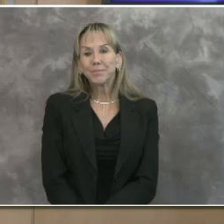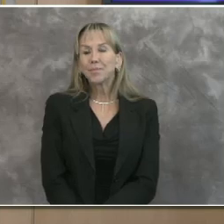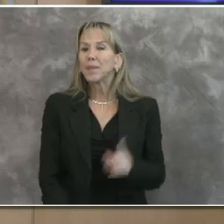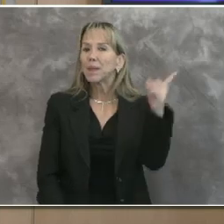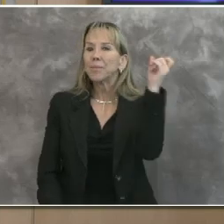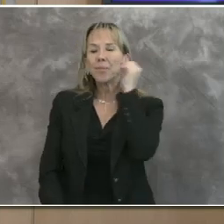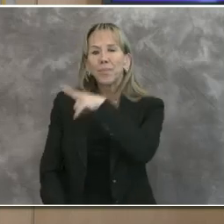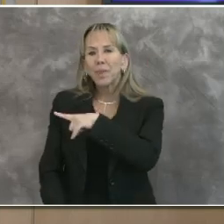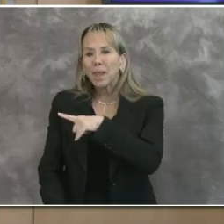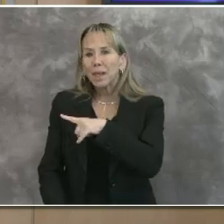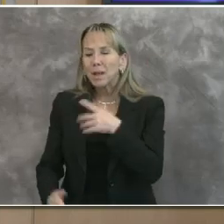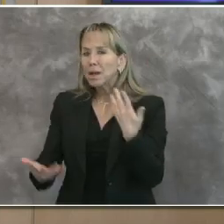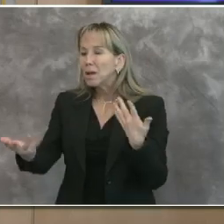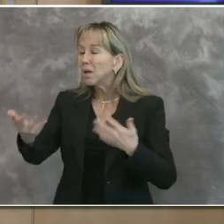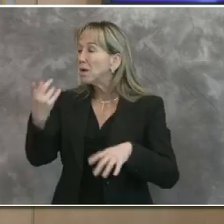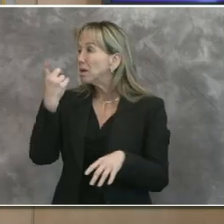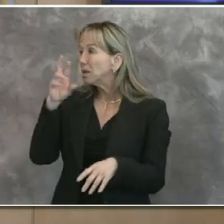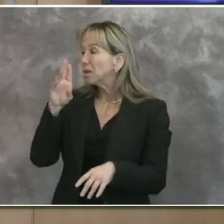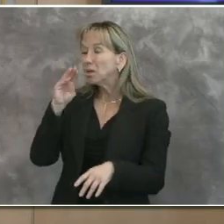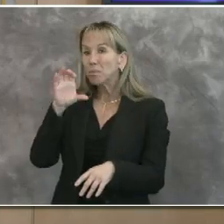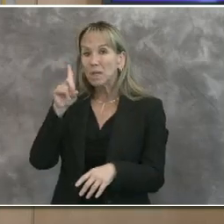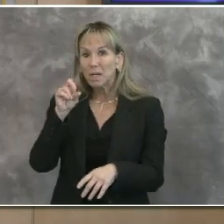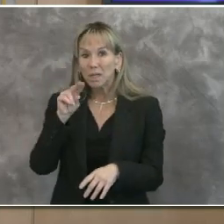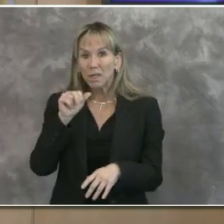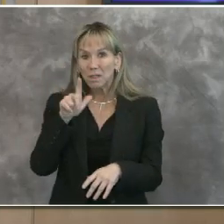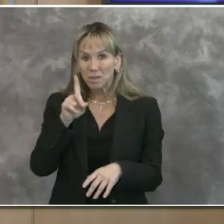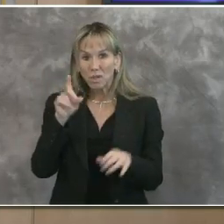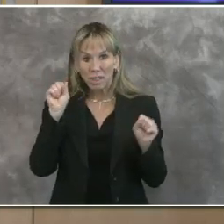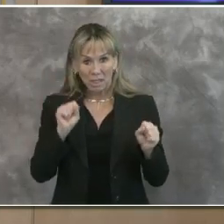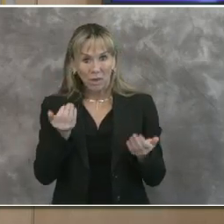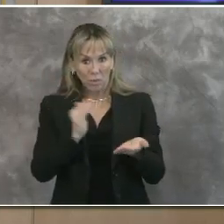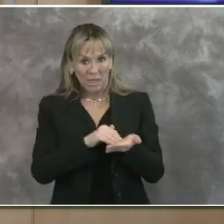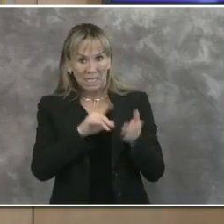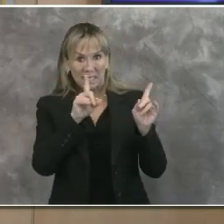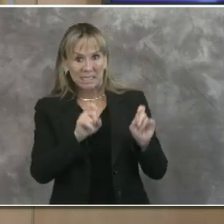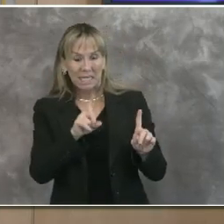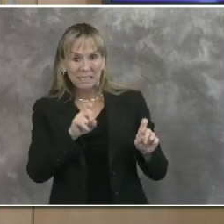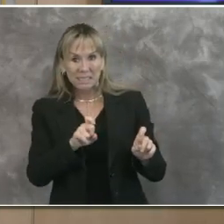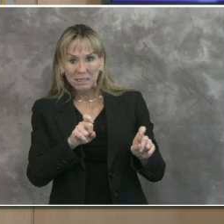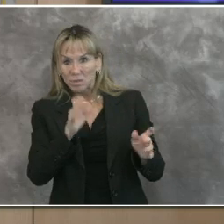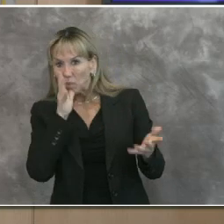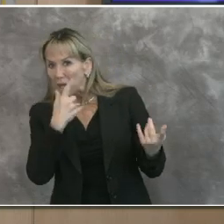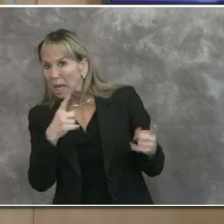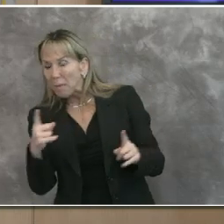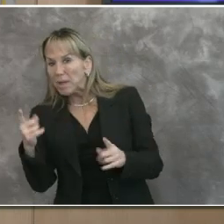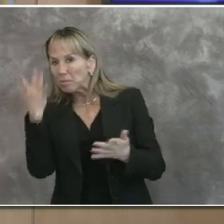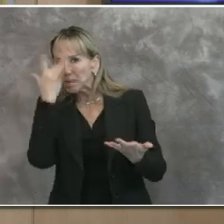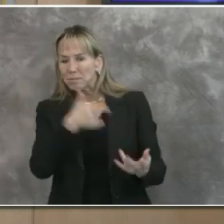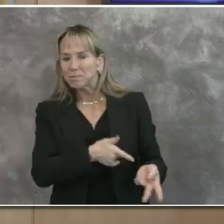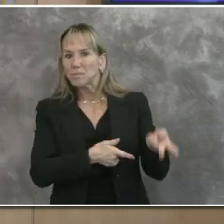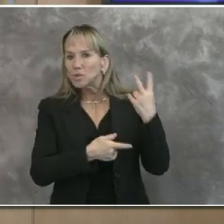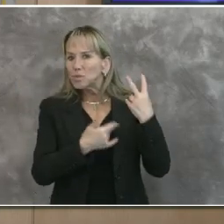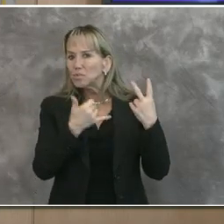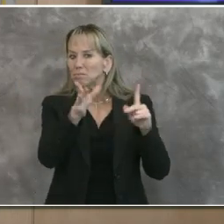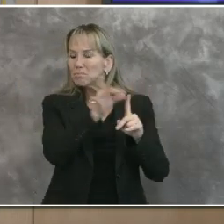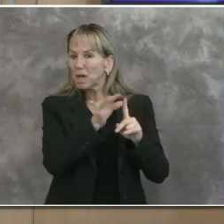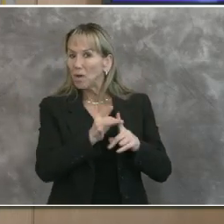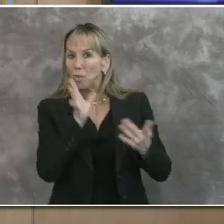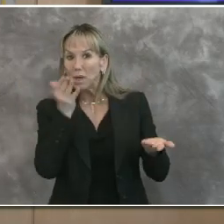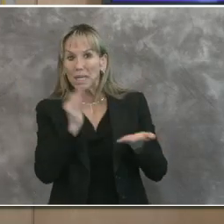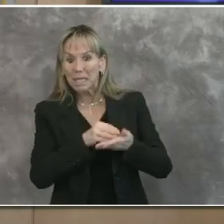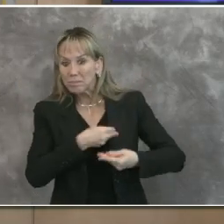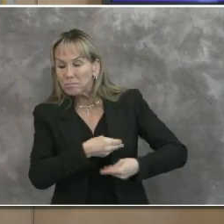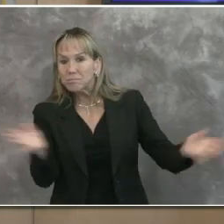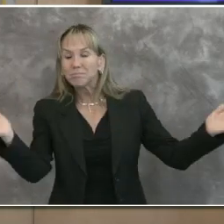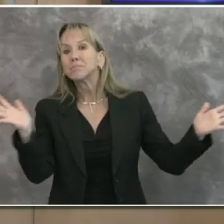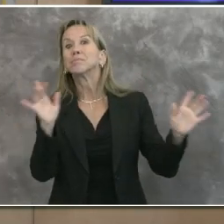Could there be any, Dr. McDonald, could there be any retesting that occurs as a result of these positives and just